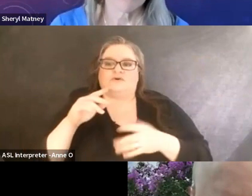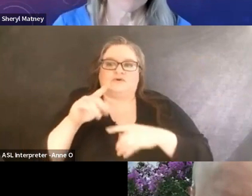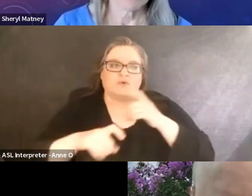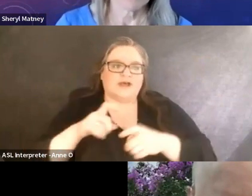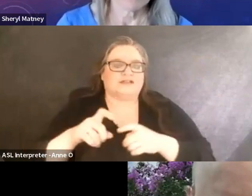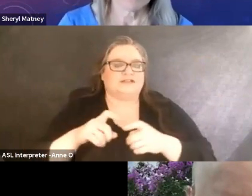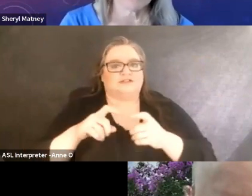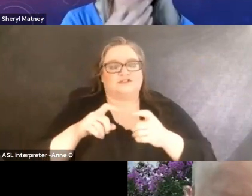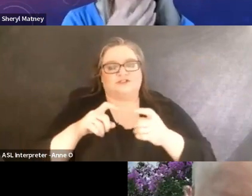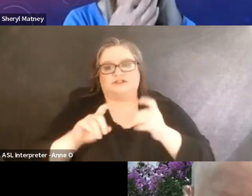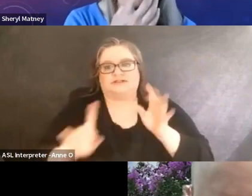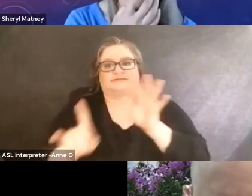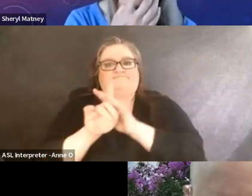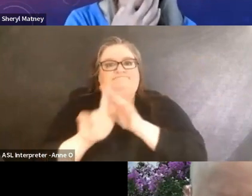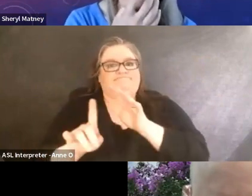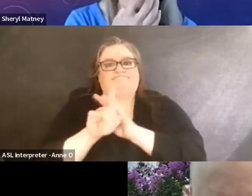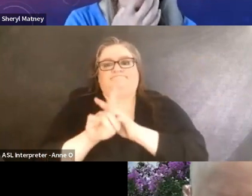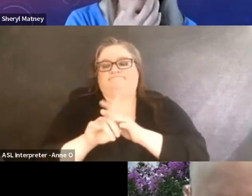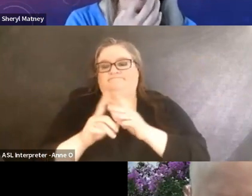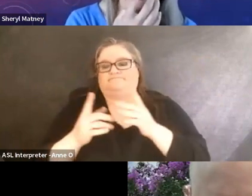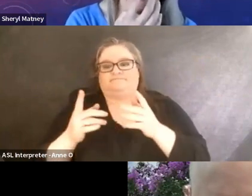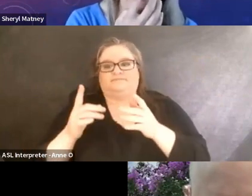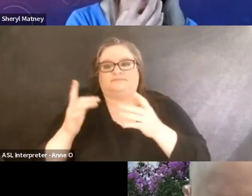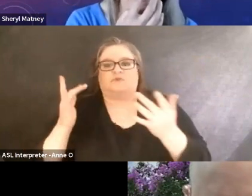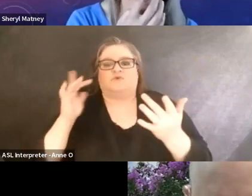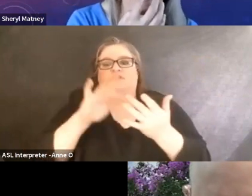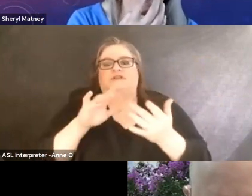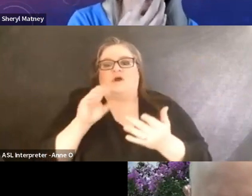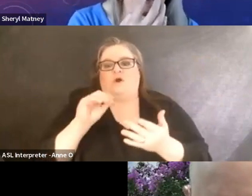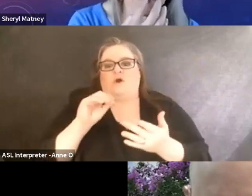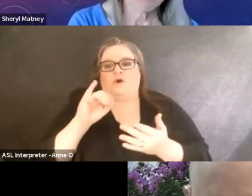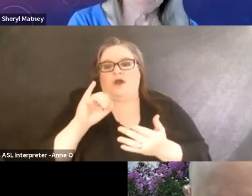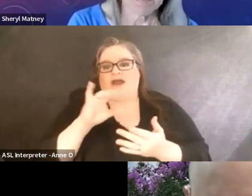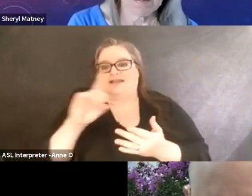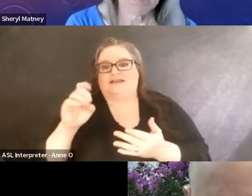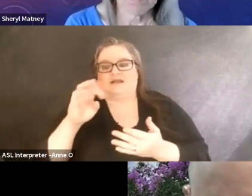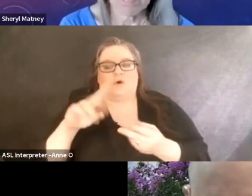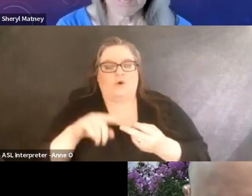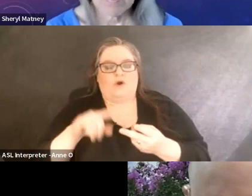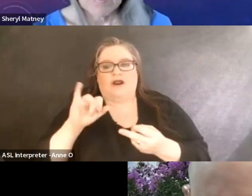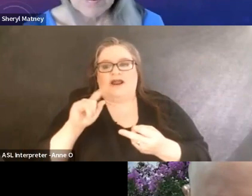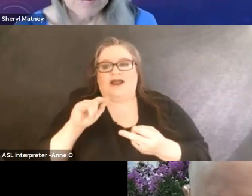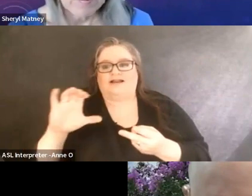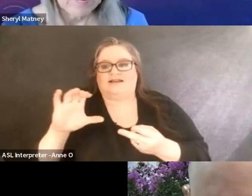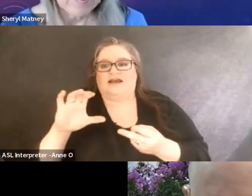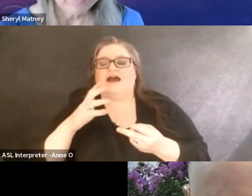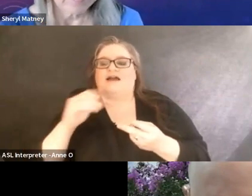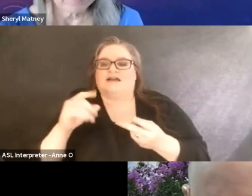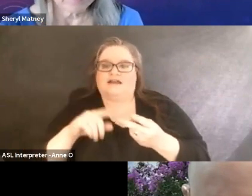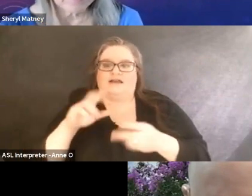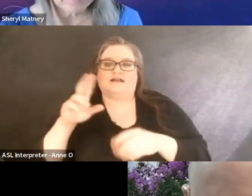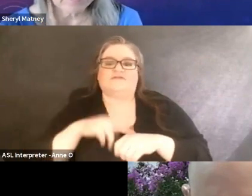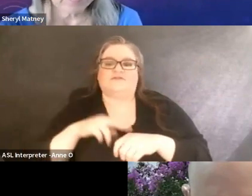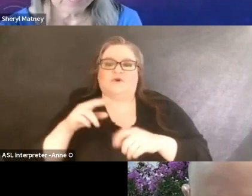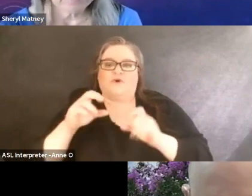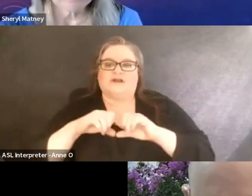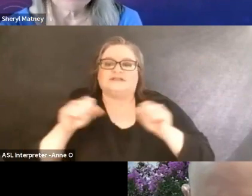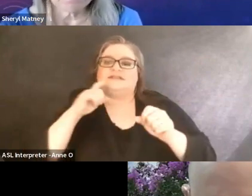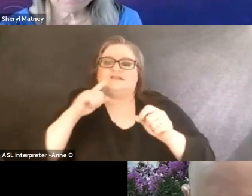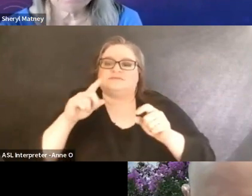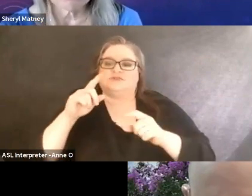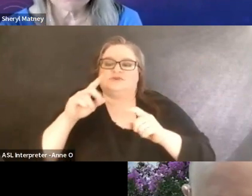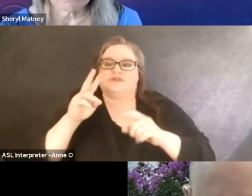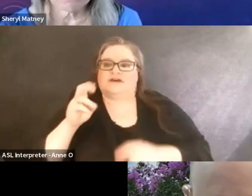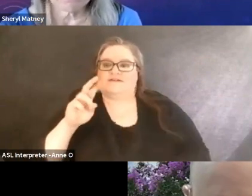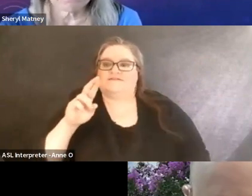either content-wise, reach out to OIDD or iTech, and then certainly with the system to reach out to the Verity help desk.